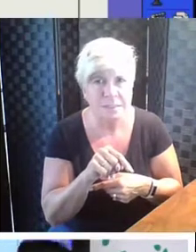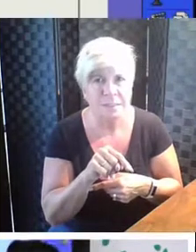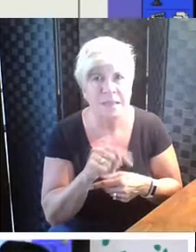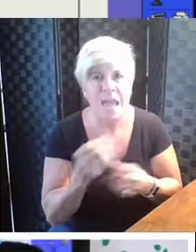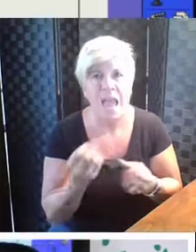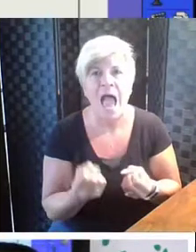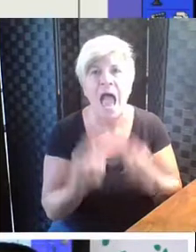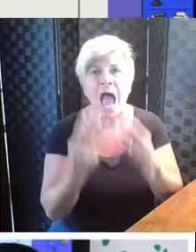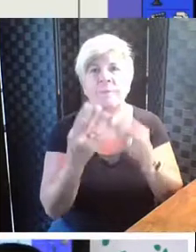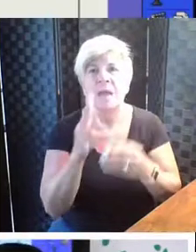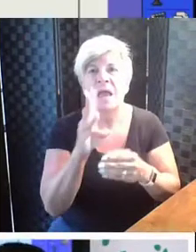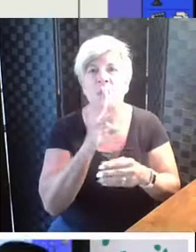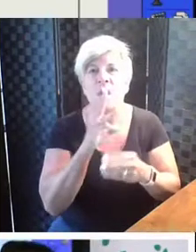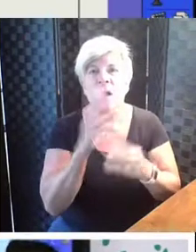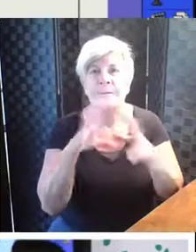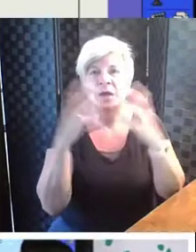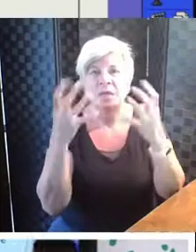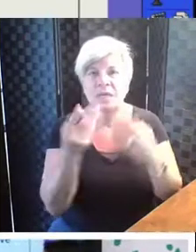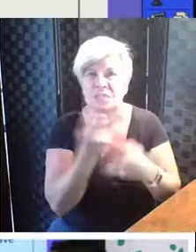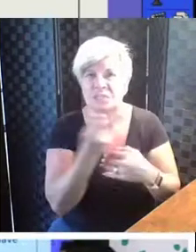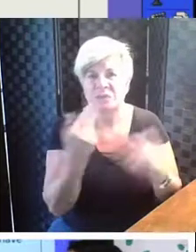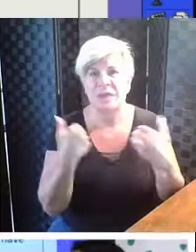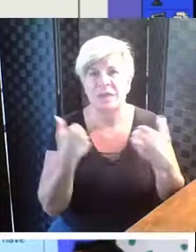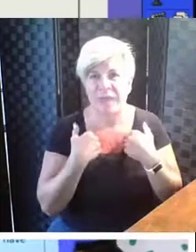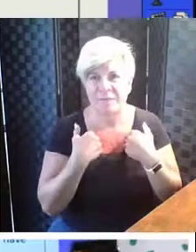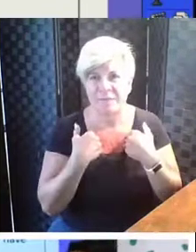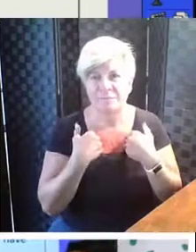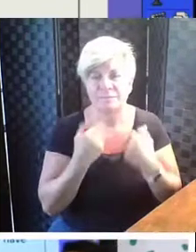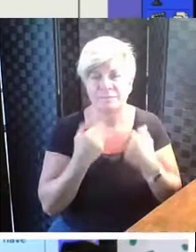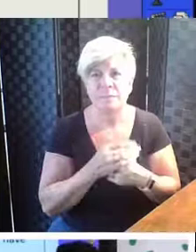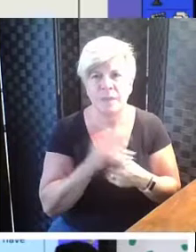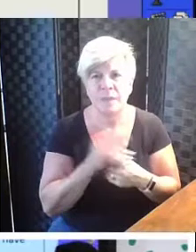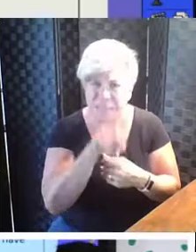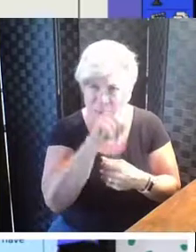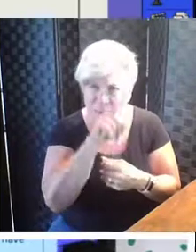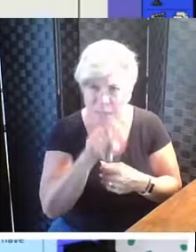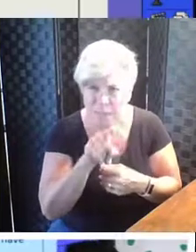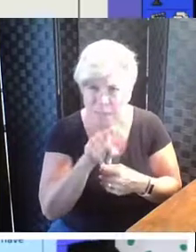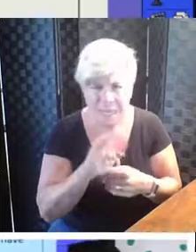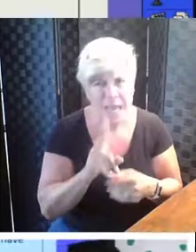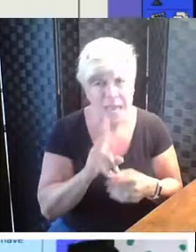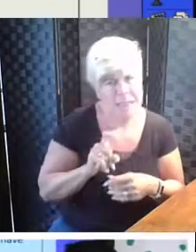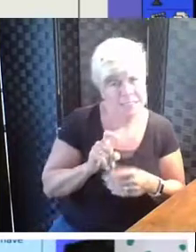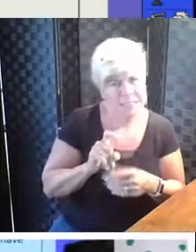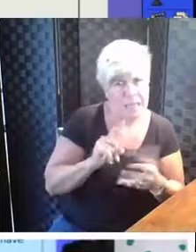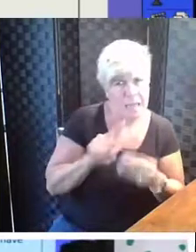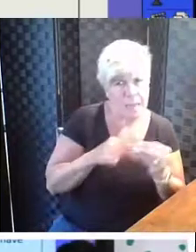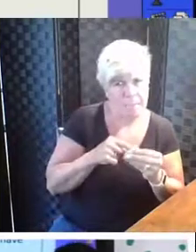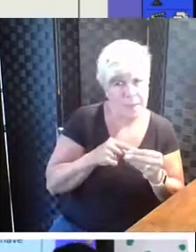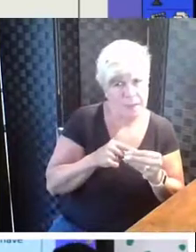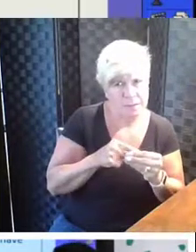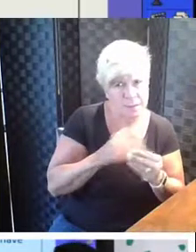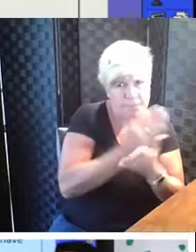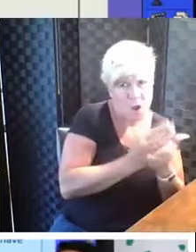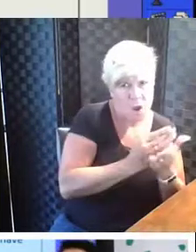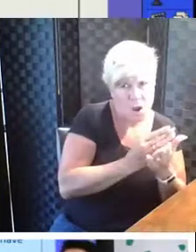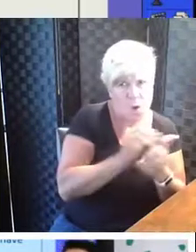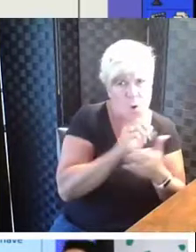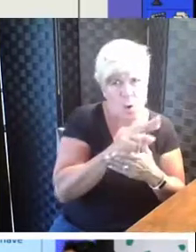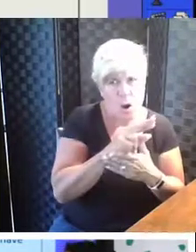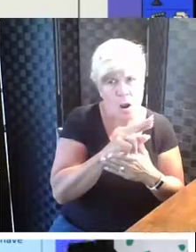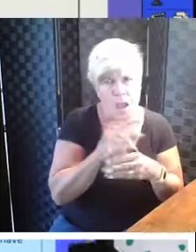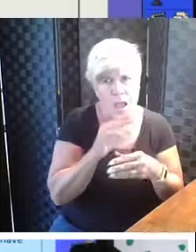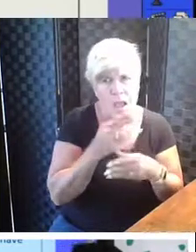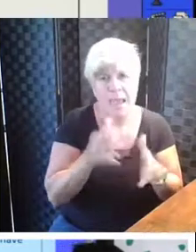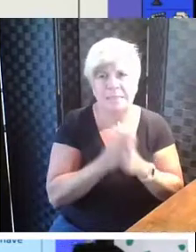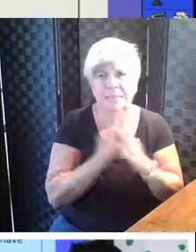Right, how many water balloons do they have for the fight? Is this question asking about a part, or is it